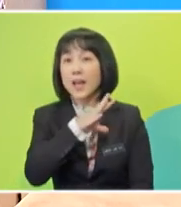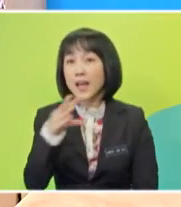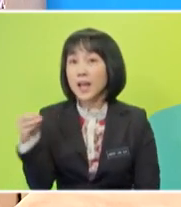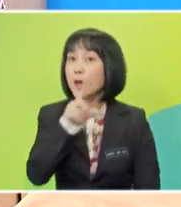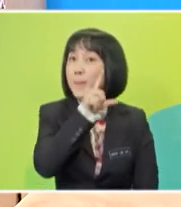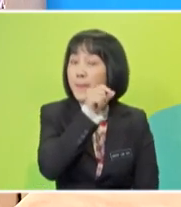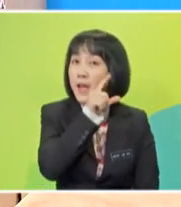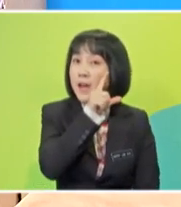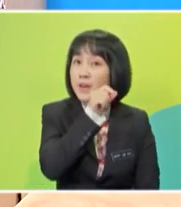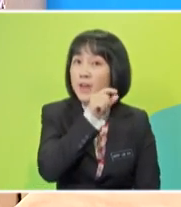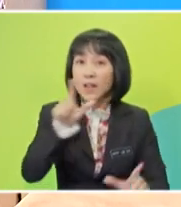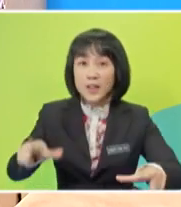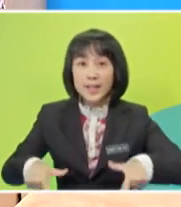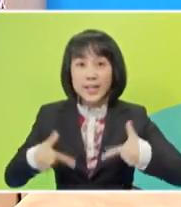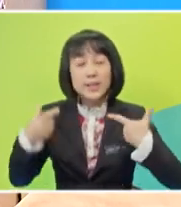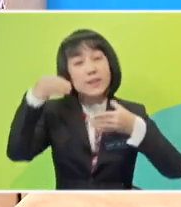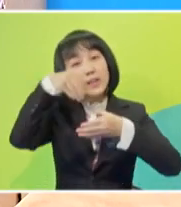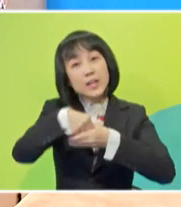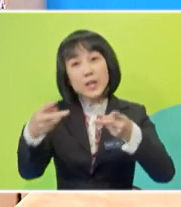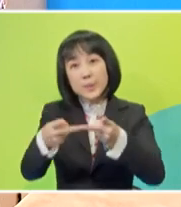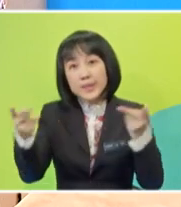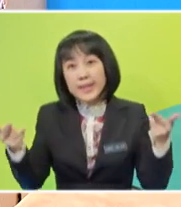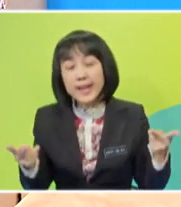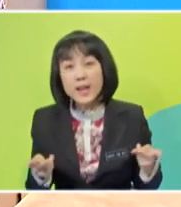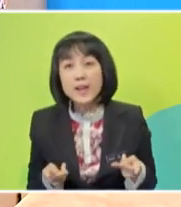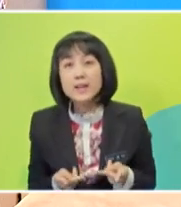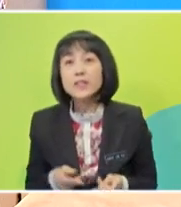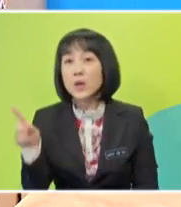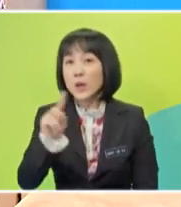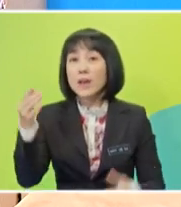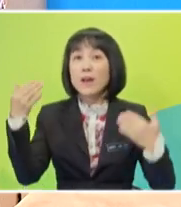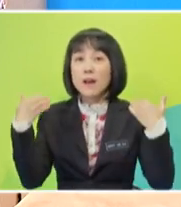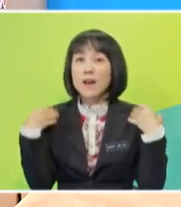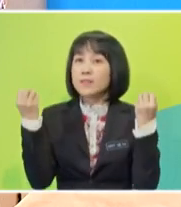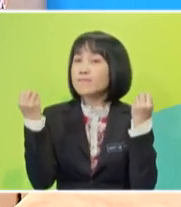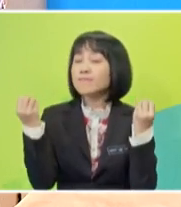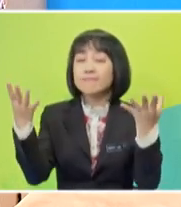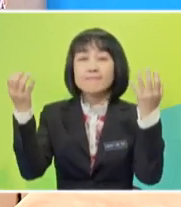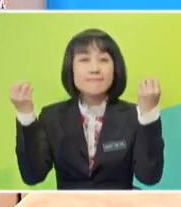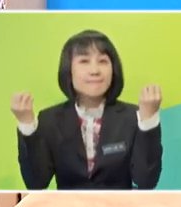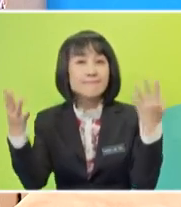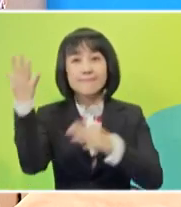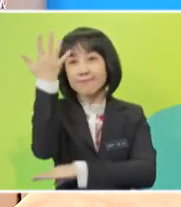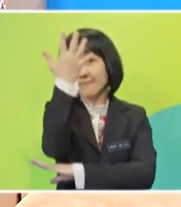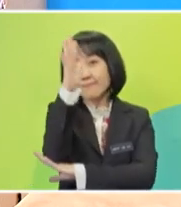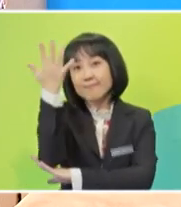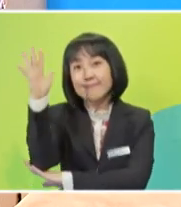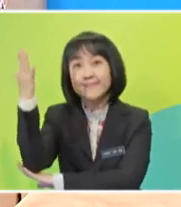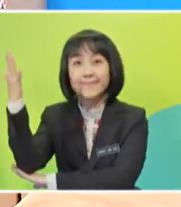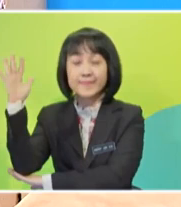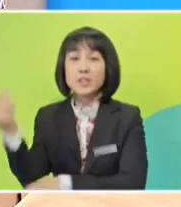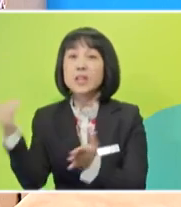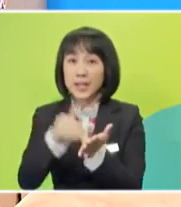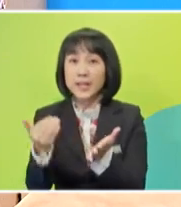parrot live in a place where there are a lot of trees. I repeat,